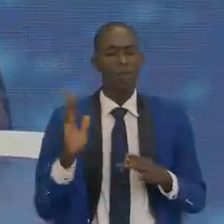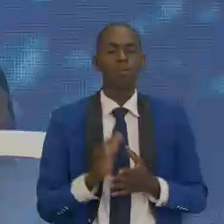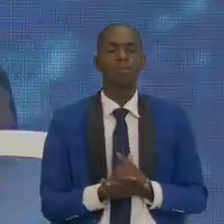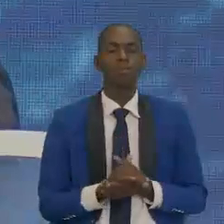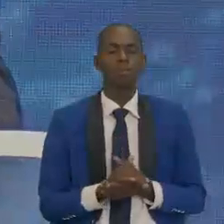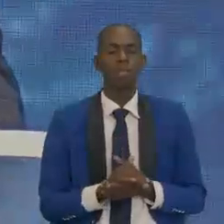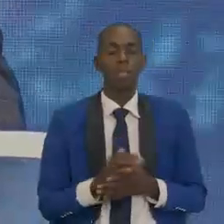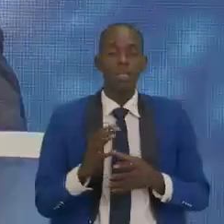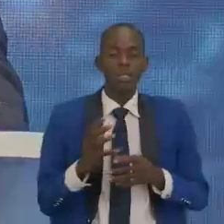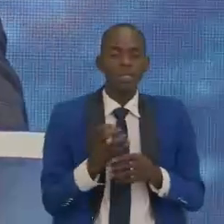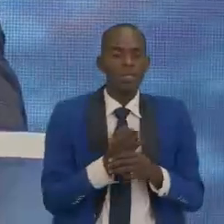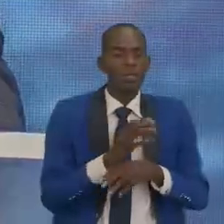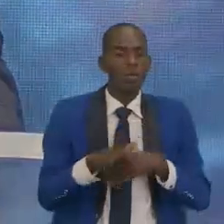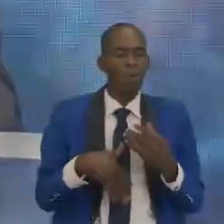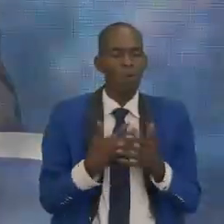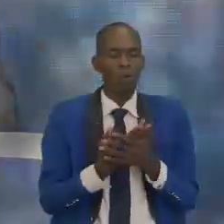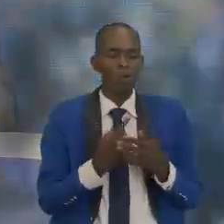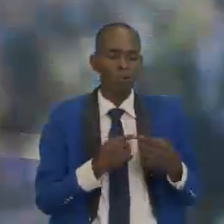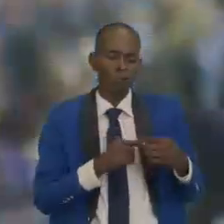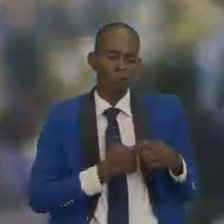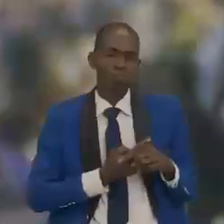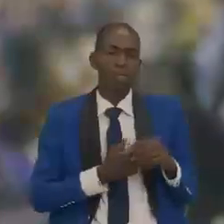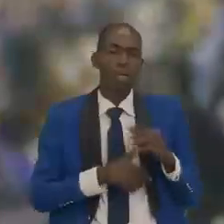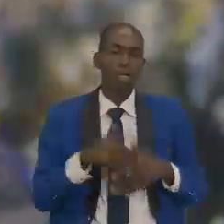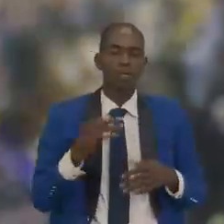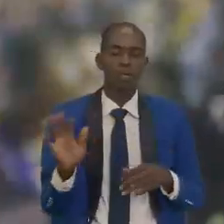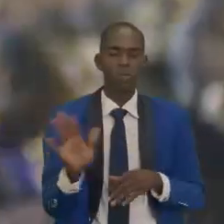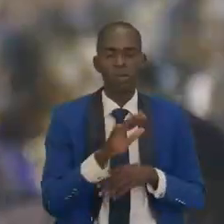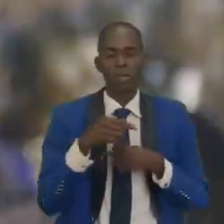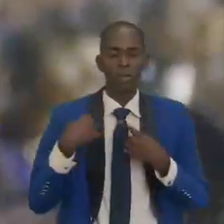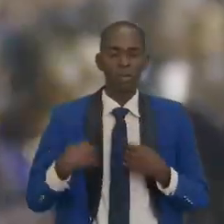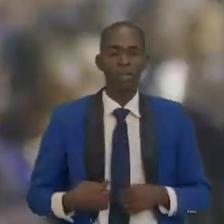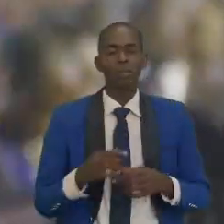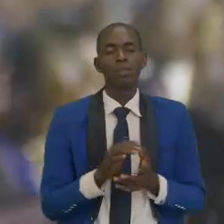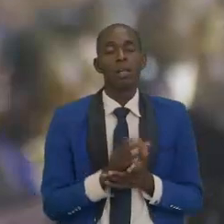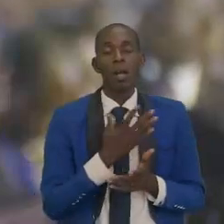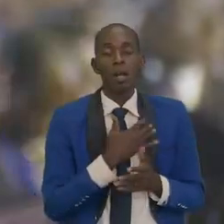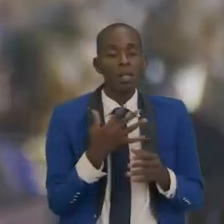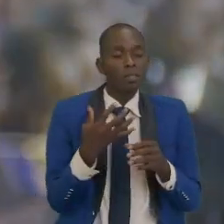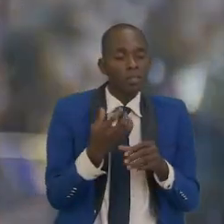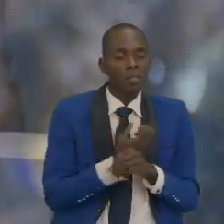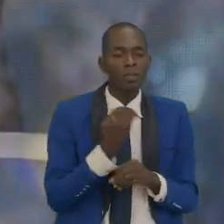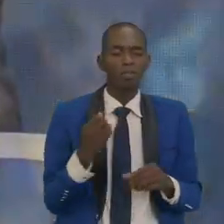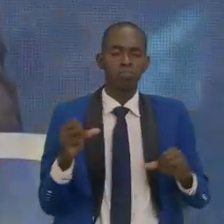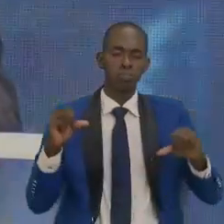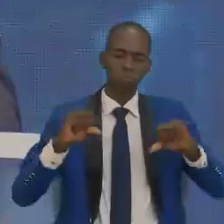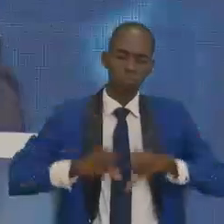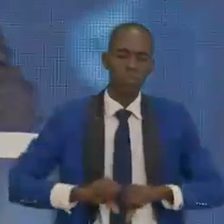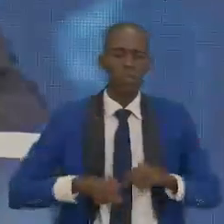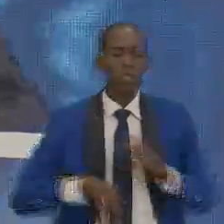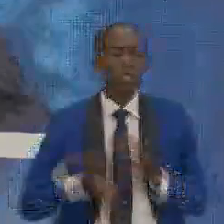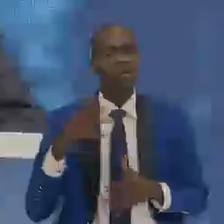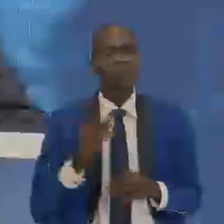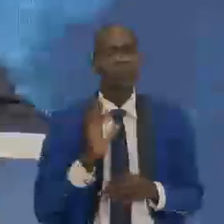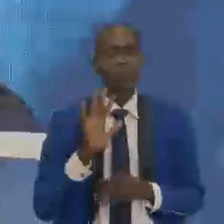Take all the guilt from their heart. And take condemnation away from their